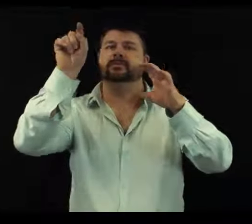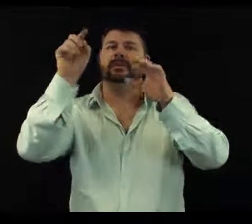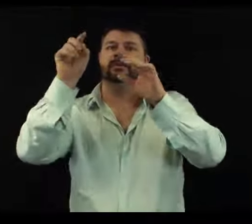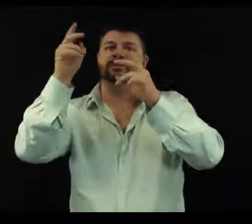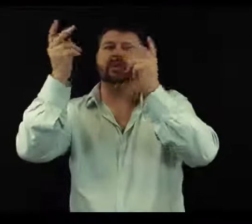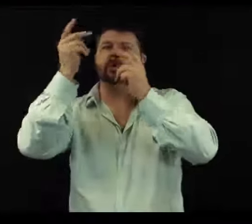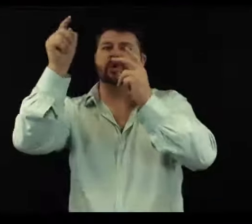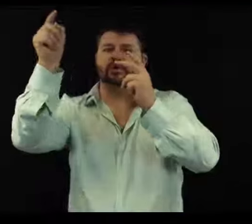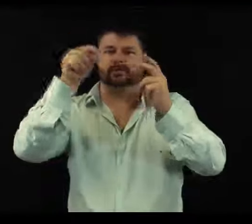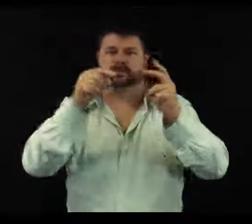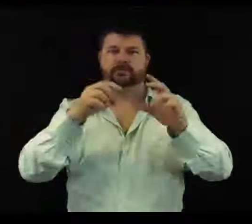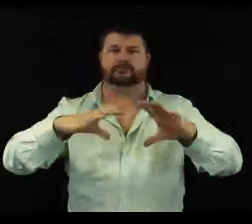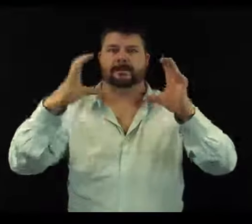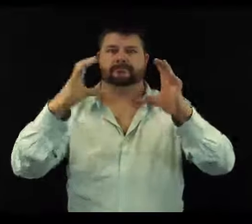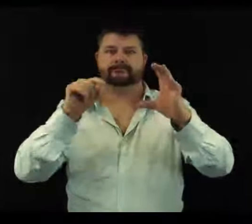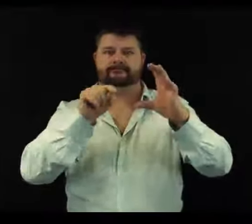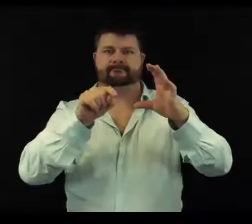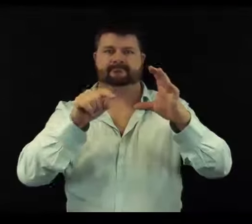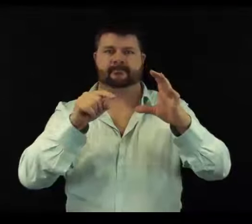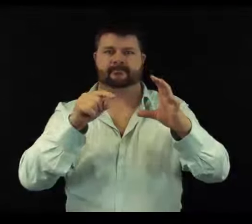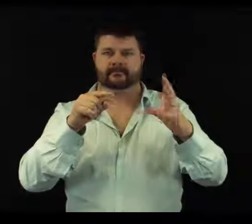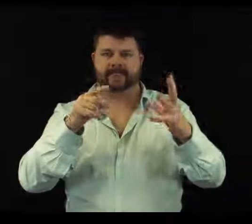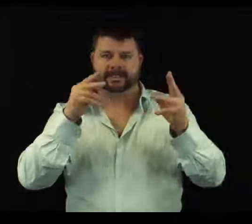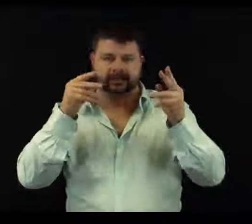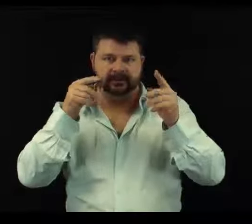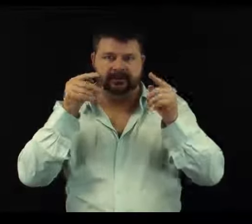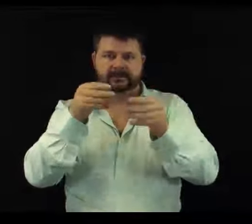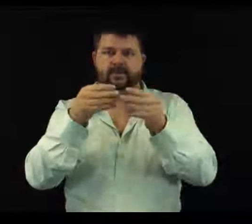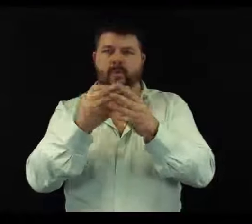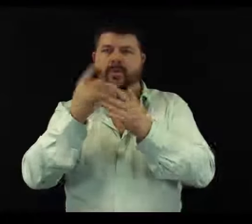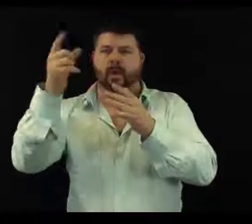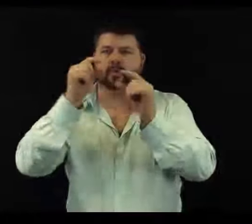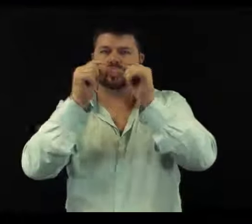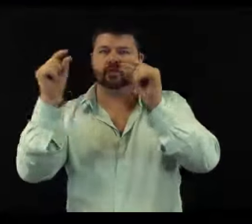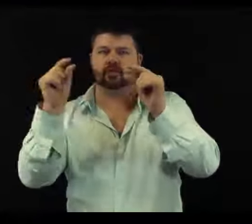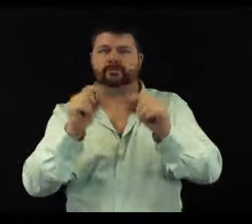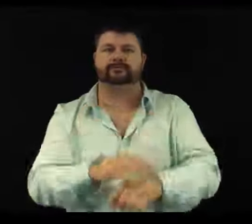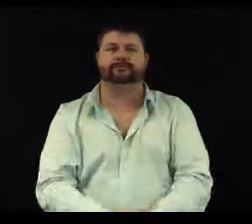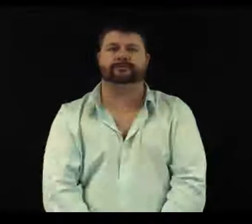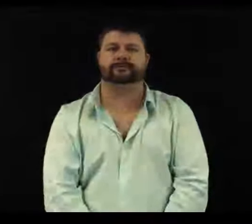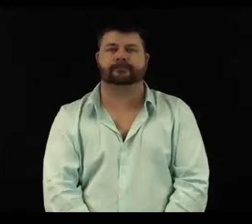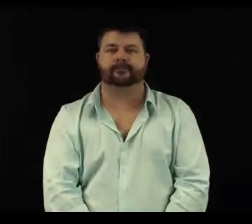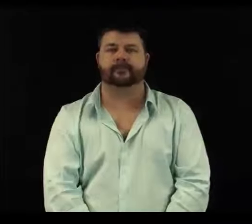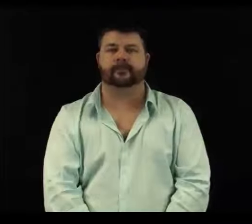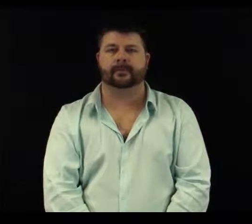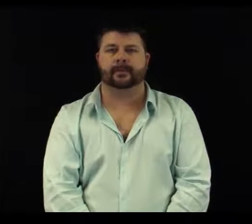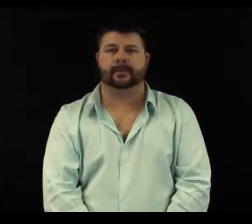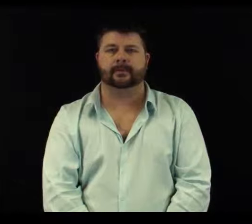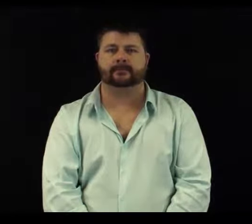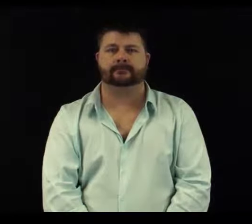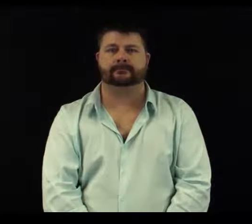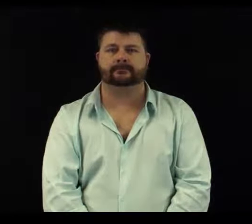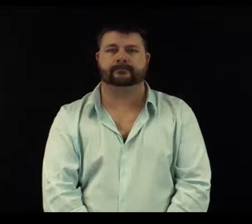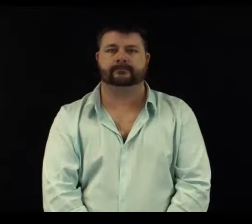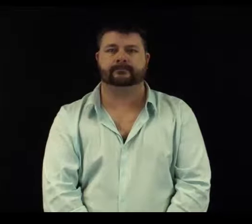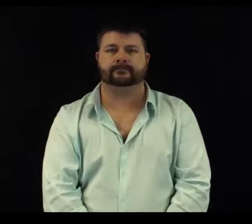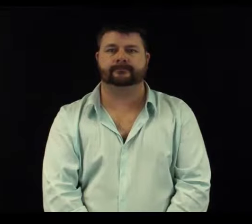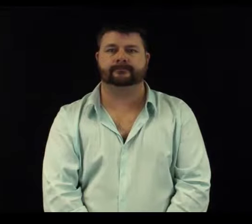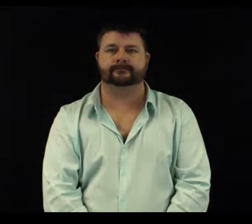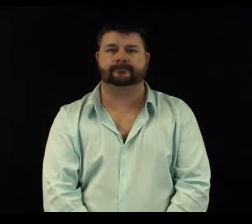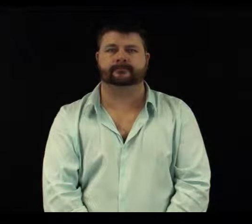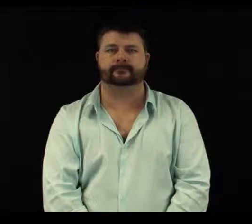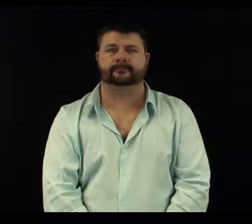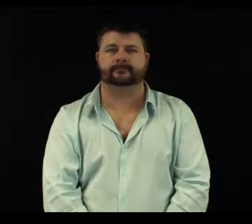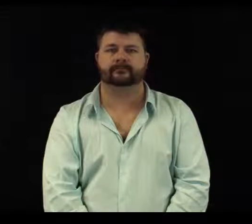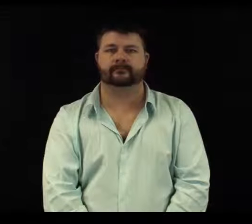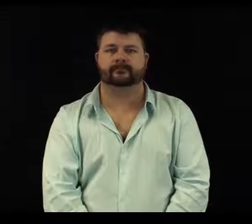then tap on the search button. iTunes will display a list of all the things in the store that match your search. The search results